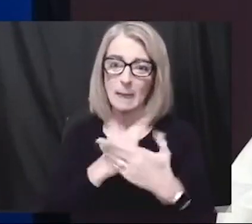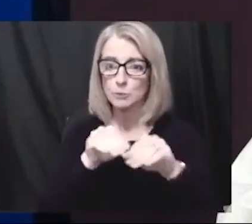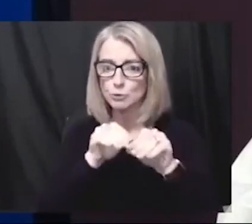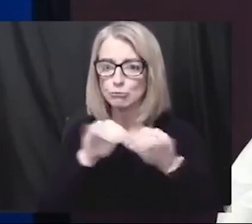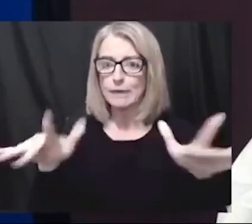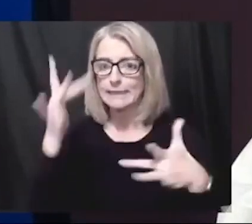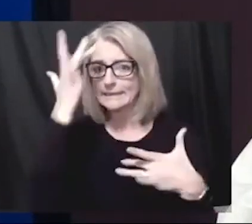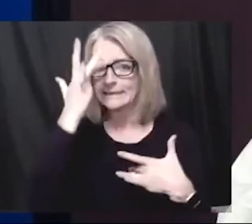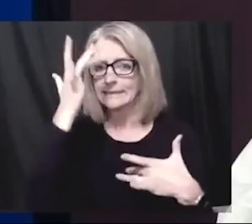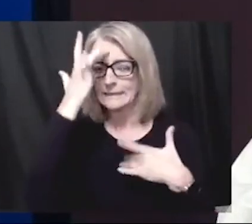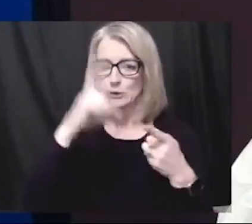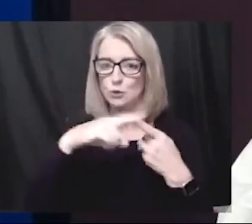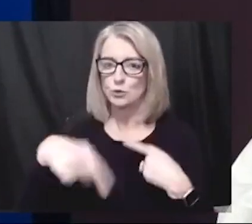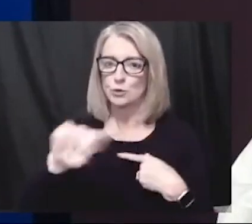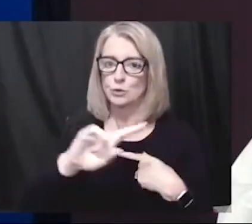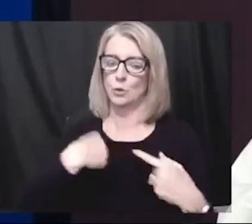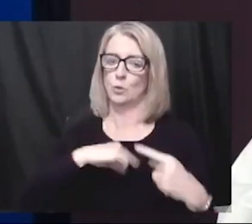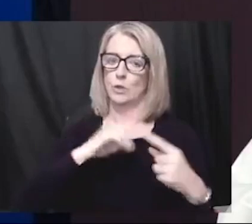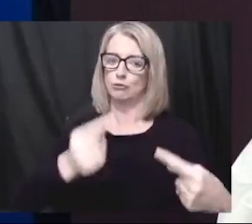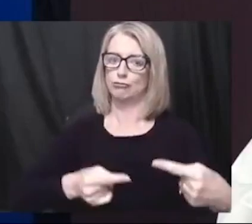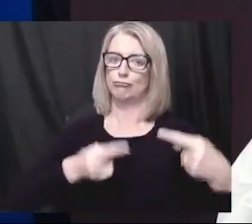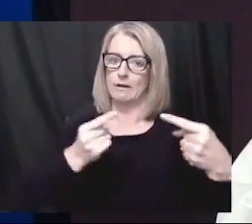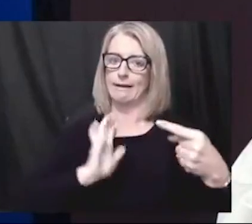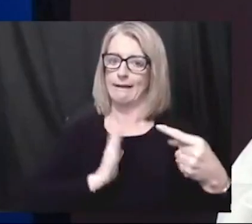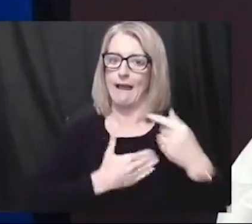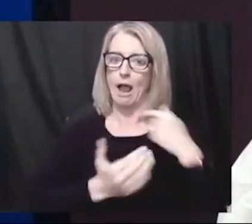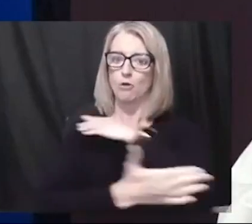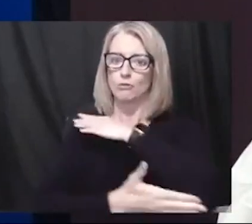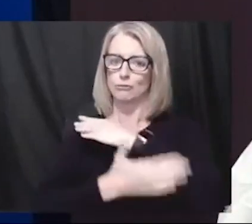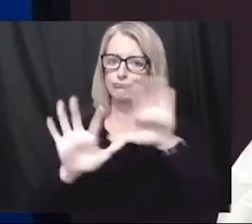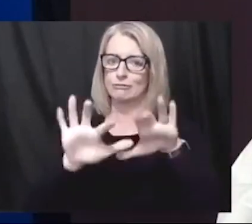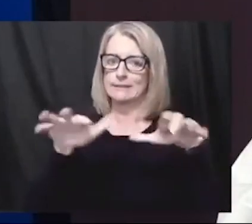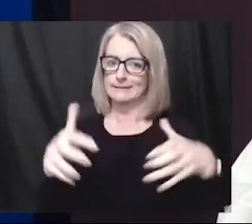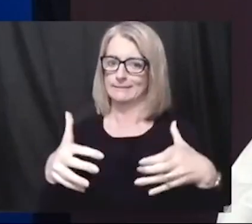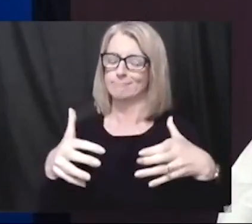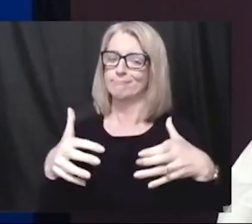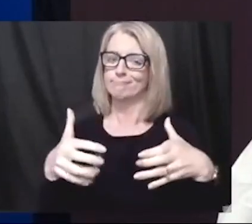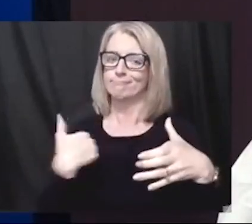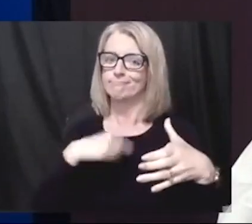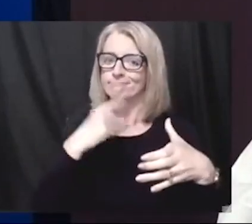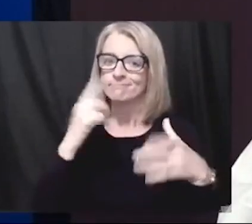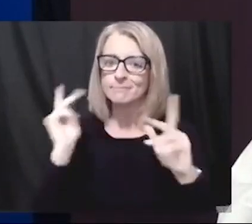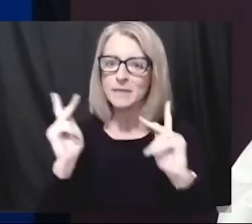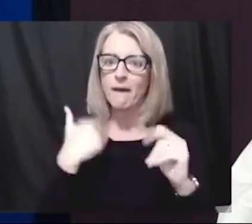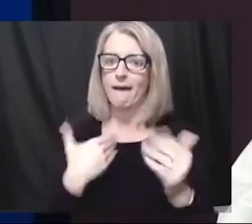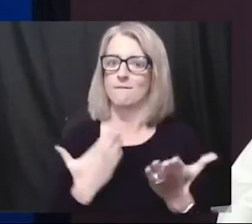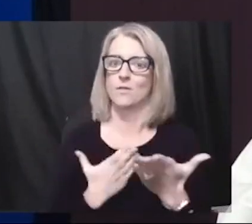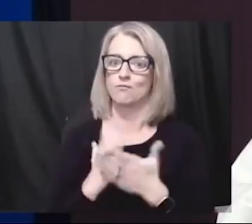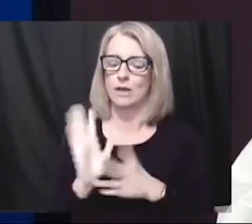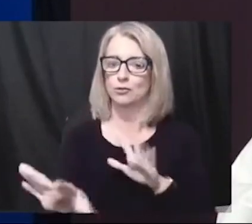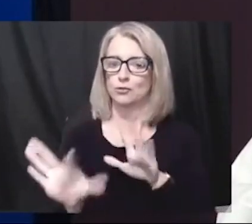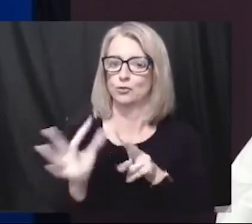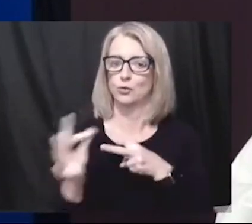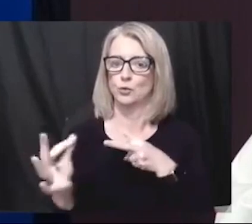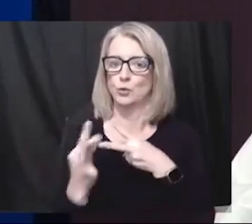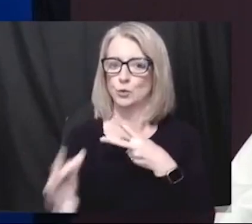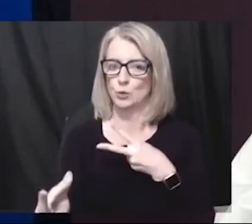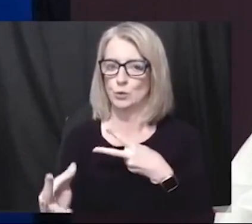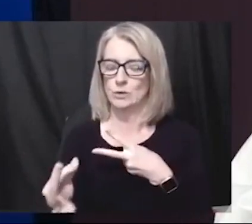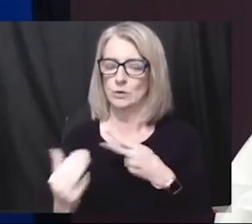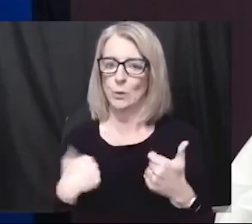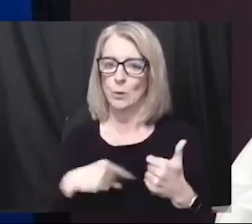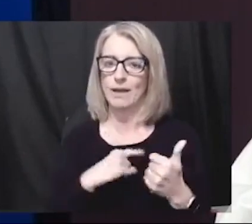we struggle with in our country is that we have said that people have the right to choose and we have a lot of freedom around